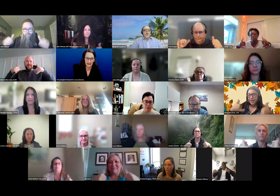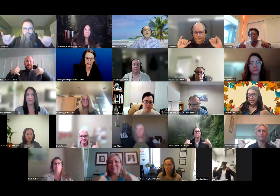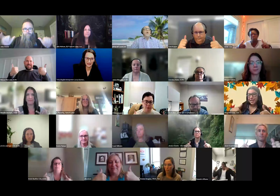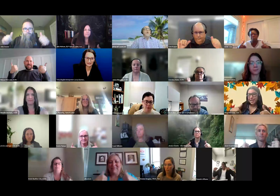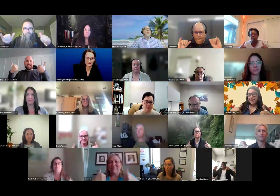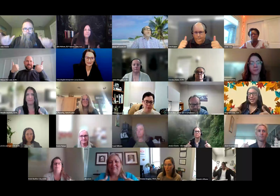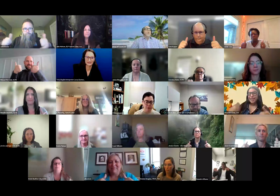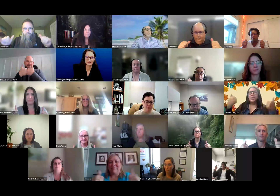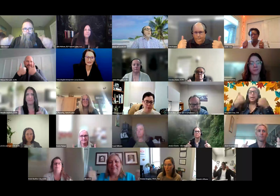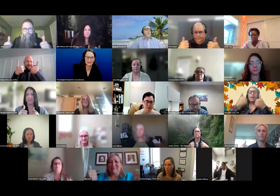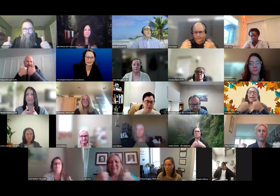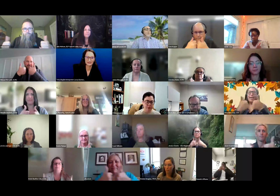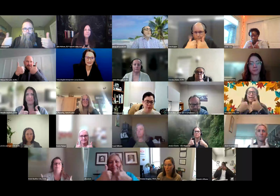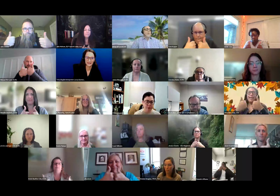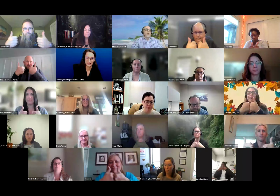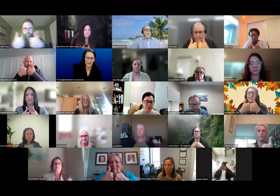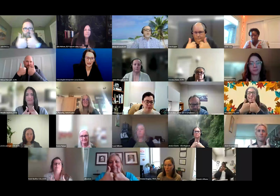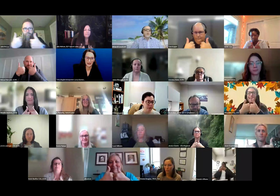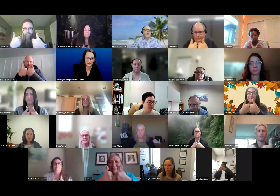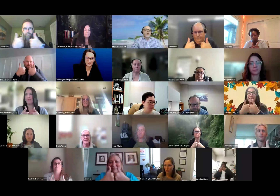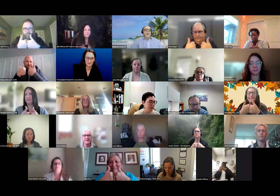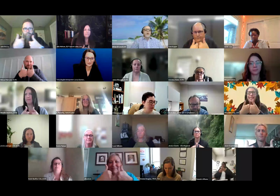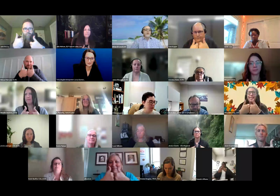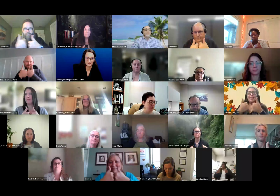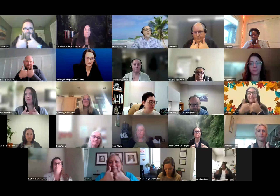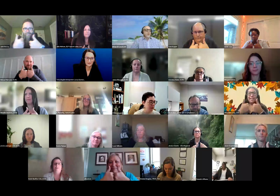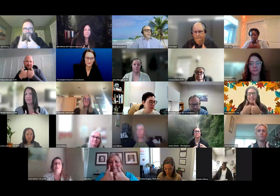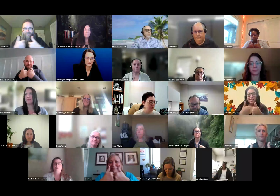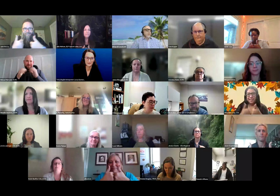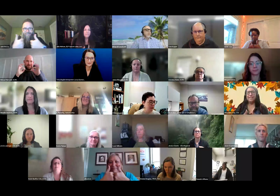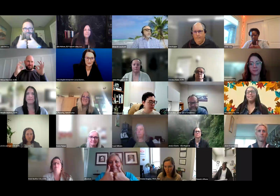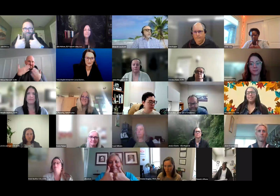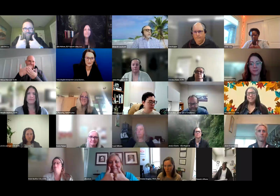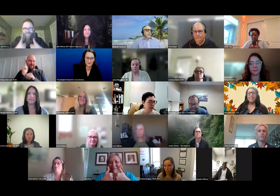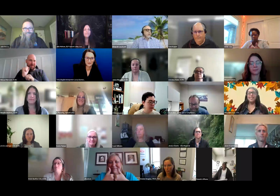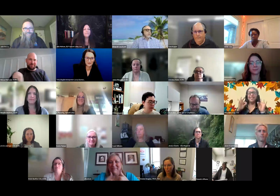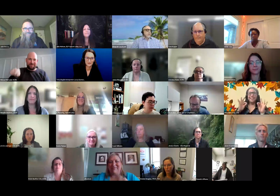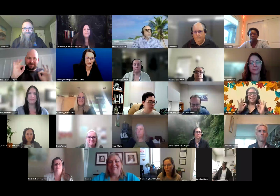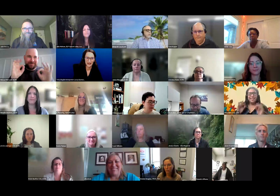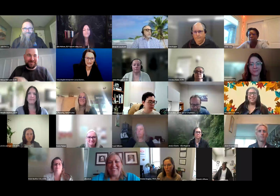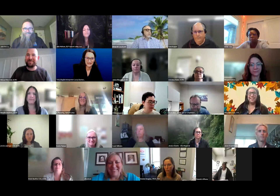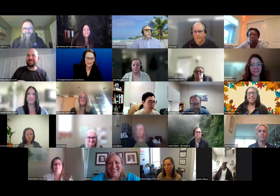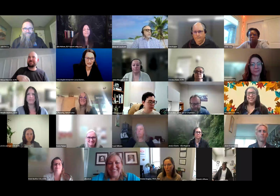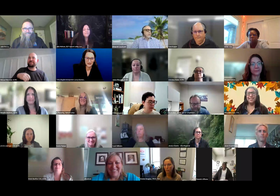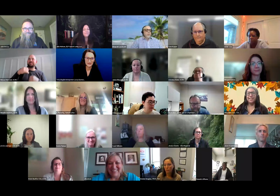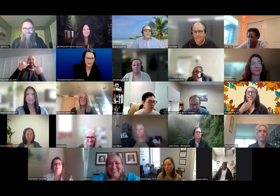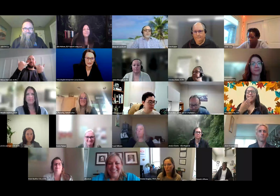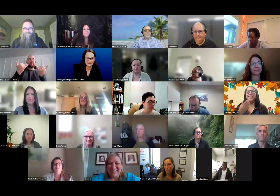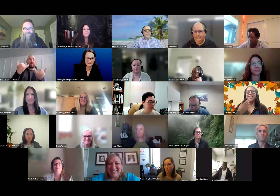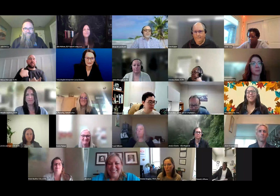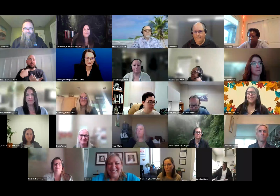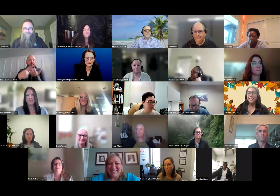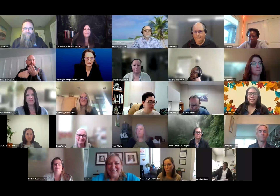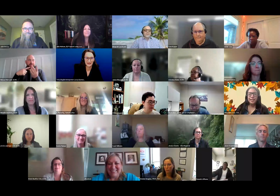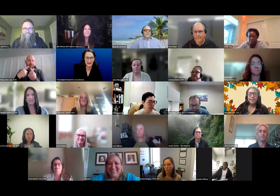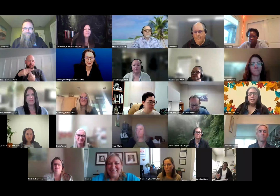play, game. Excellent job,